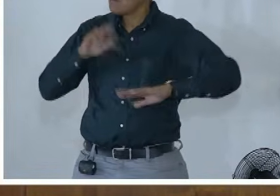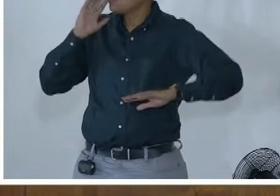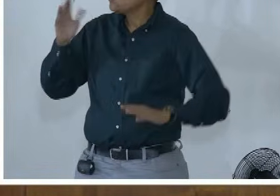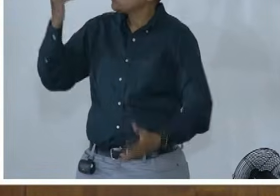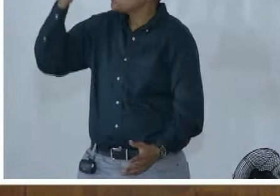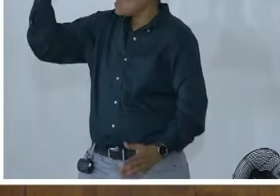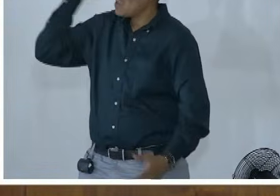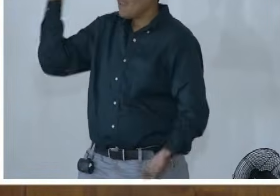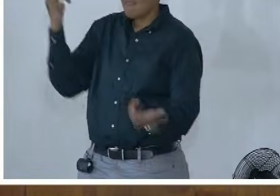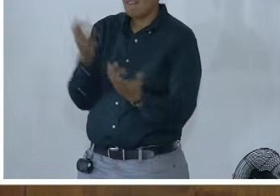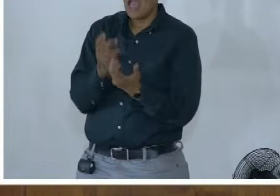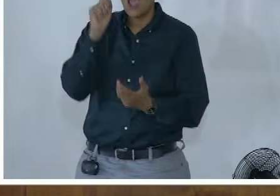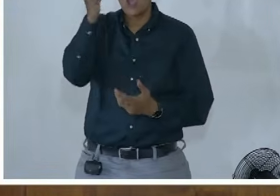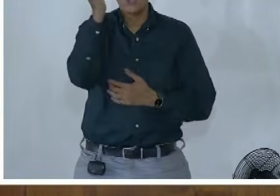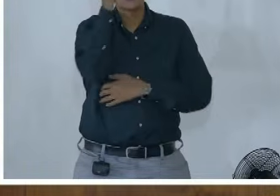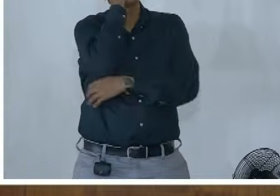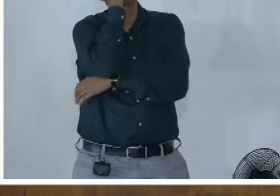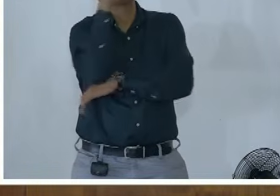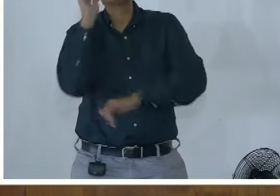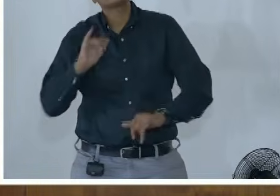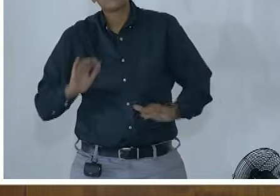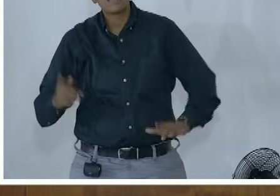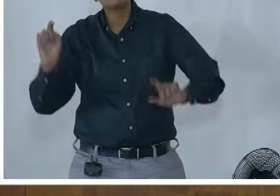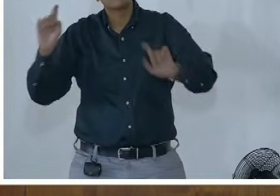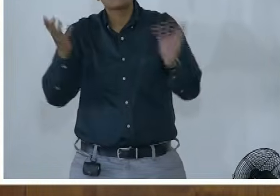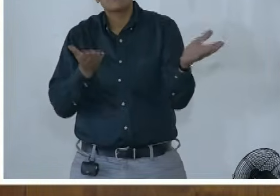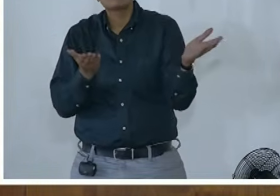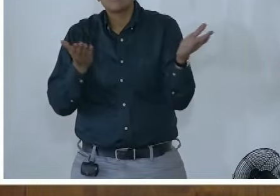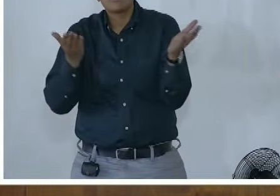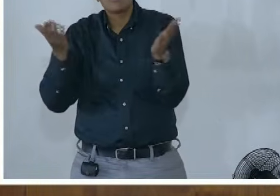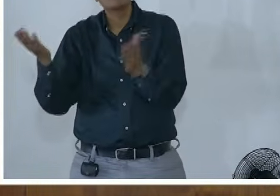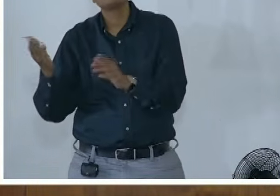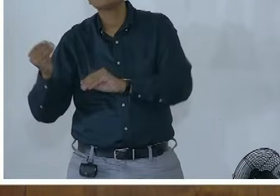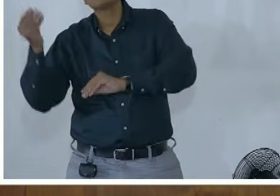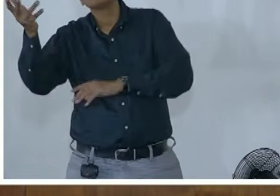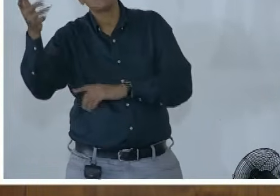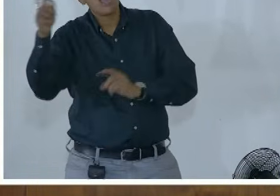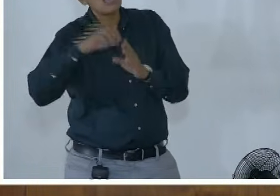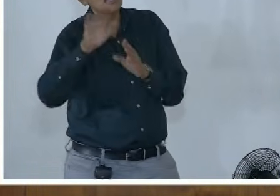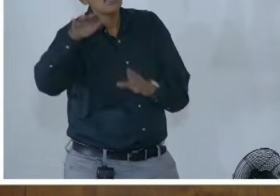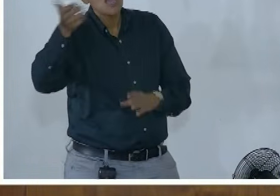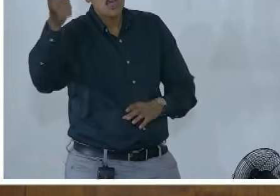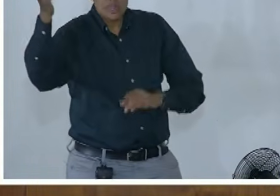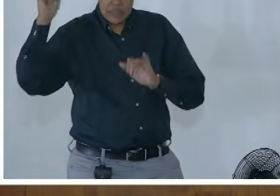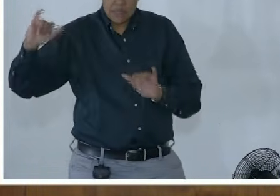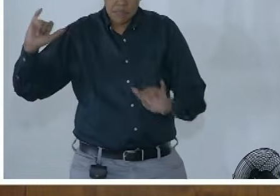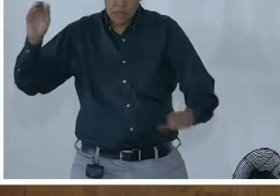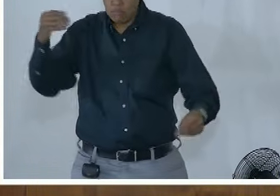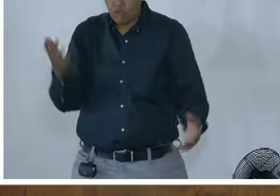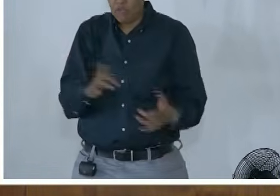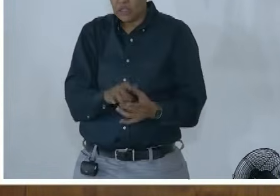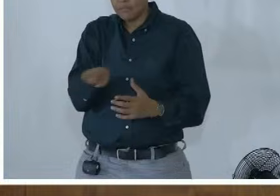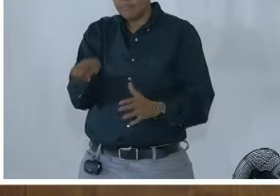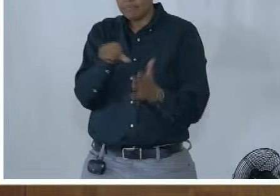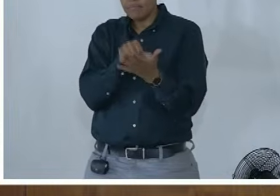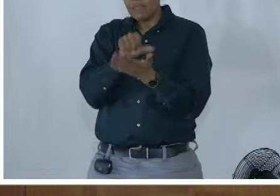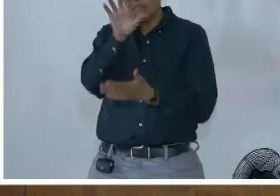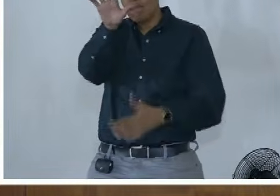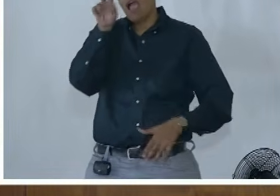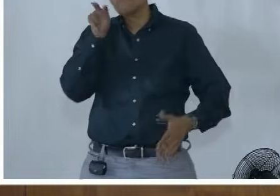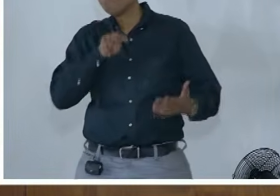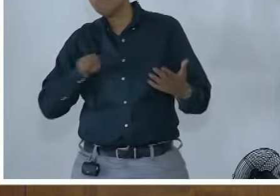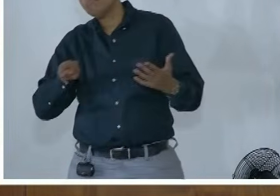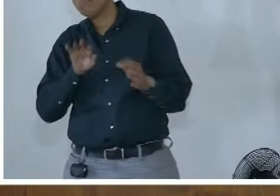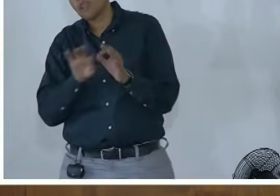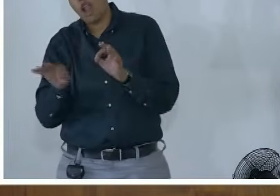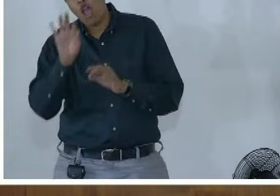reflect ordinarily resident, and that can be carried over into a similar provision at page 5,